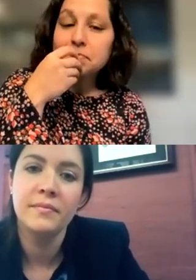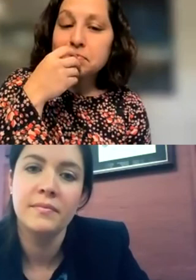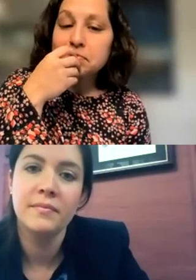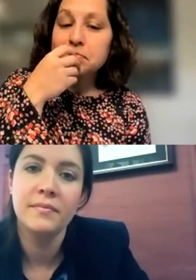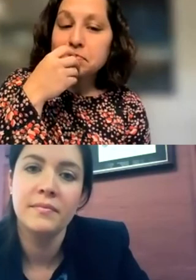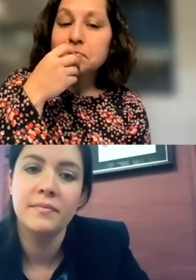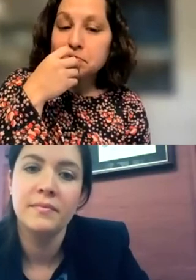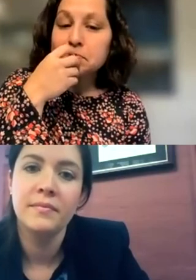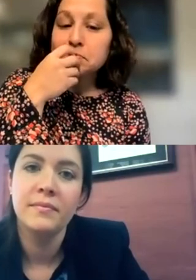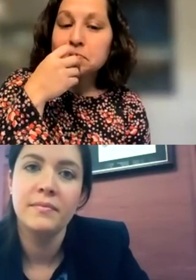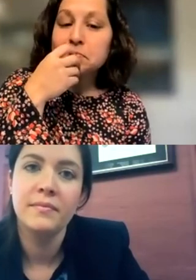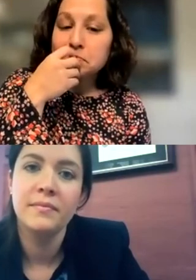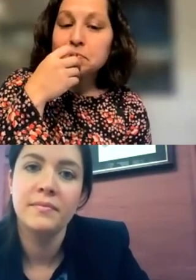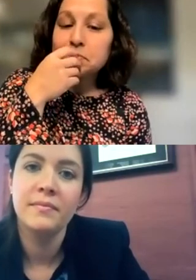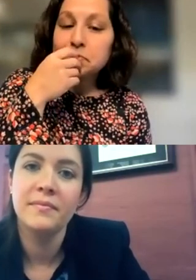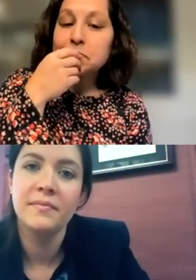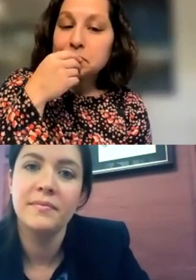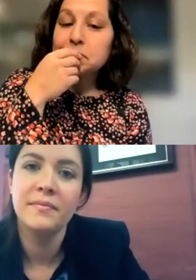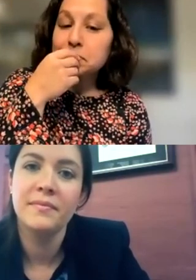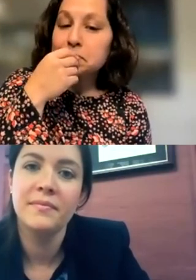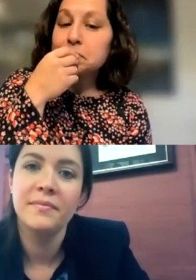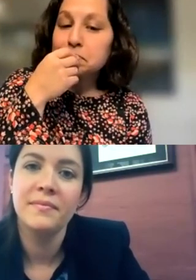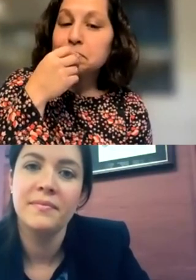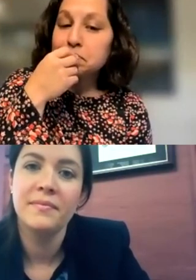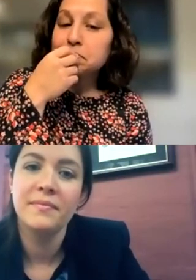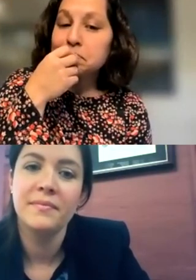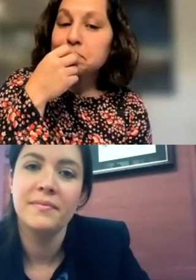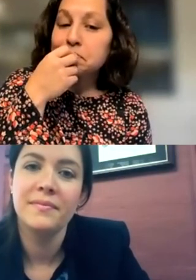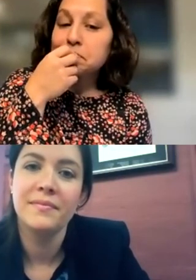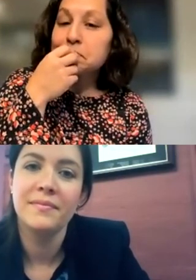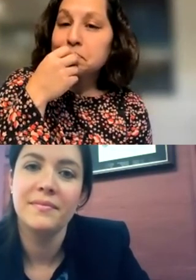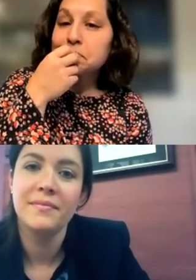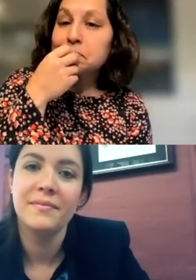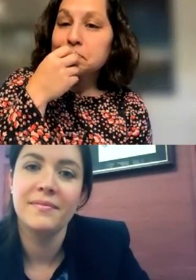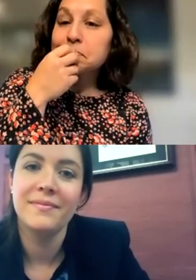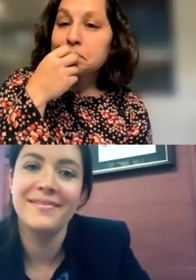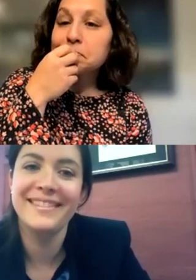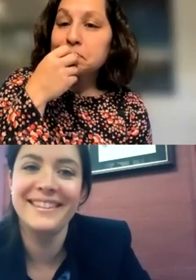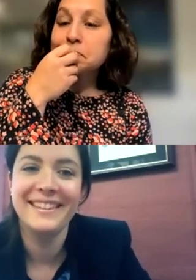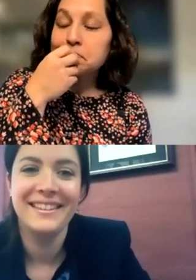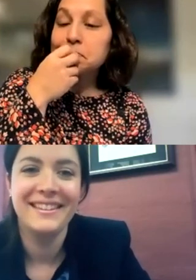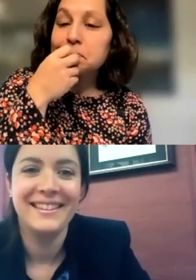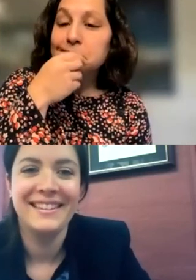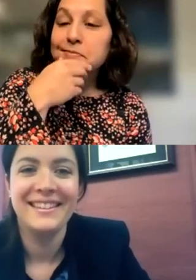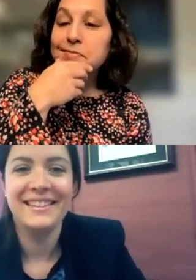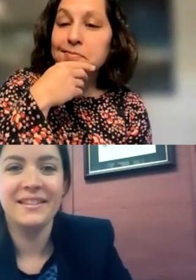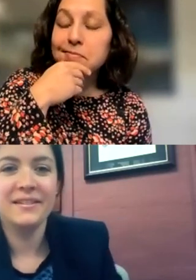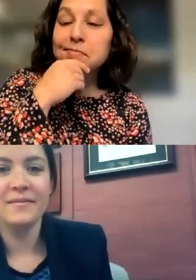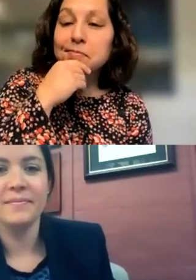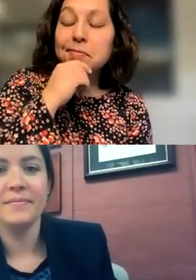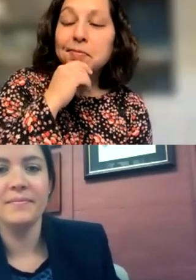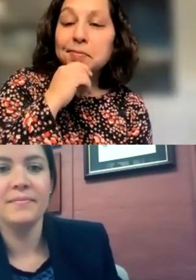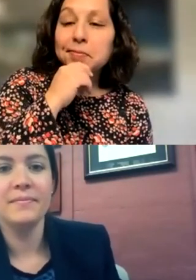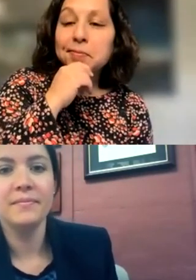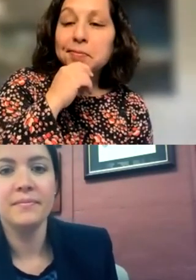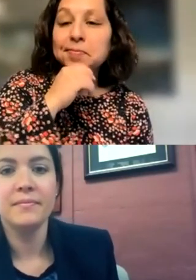Affairs. And after it was over, he said, Susan, nobody's watched me in 40 years. Mm-hmm. And, you know, we